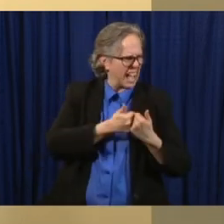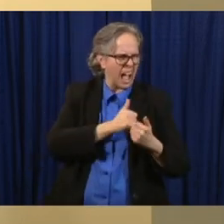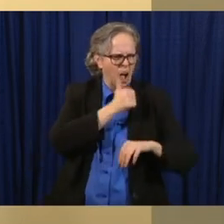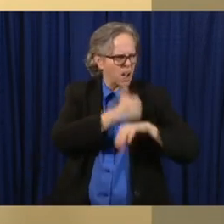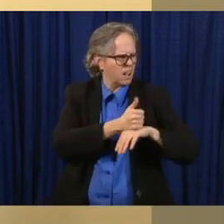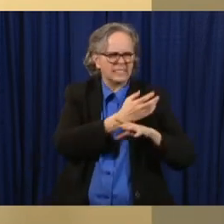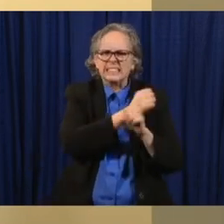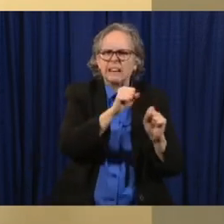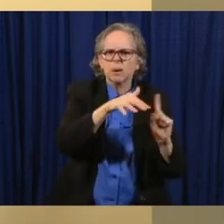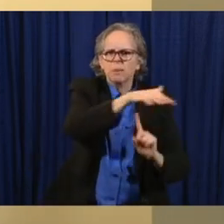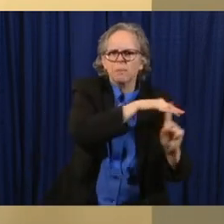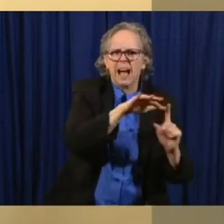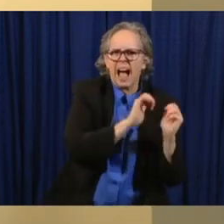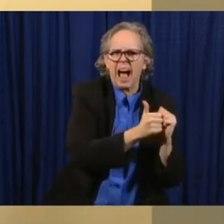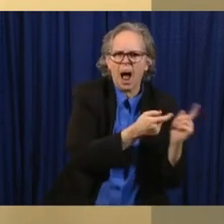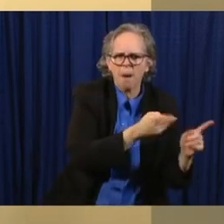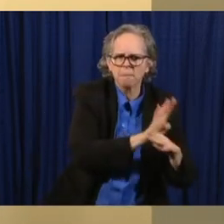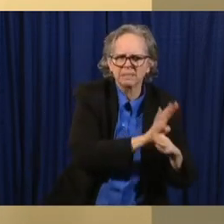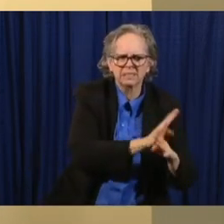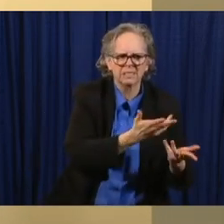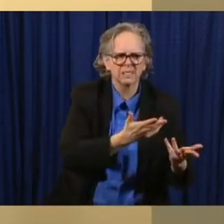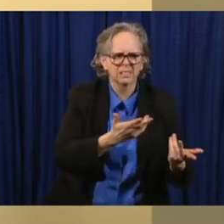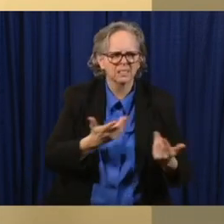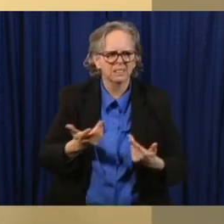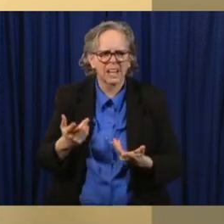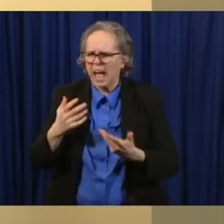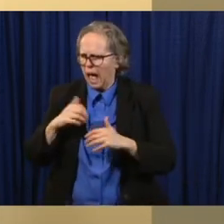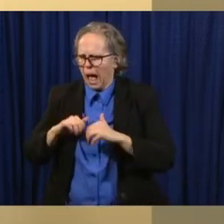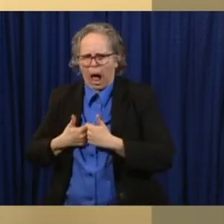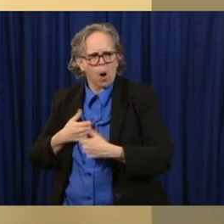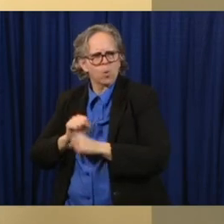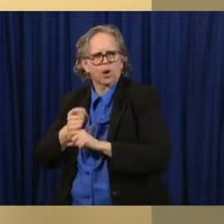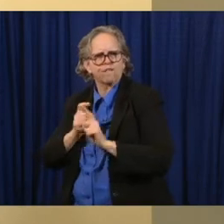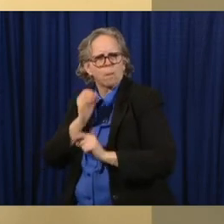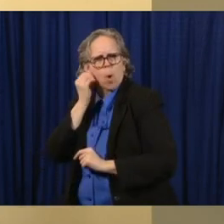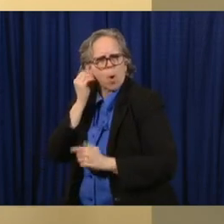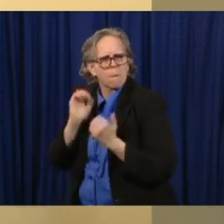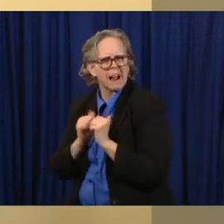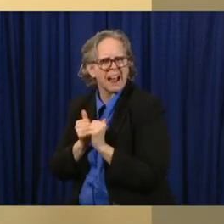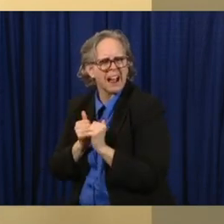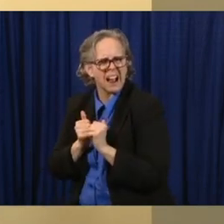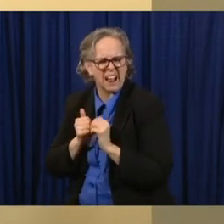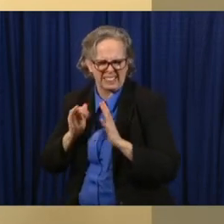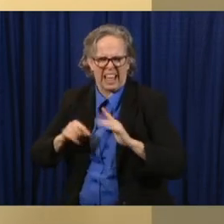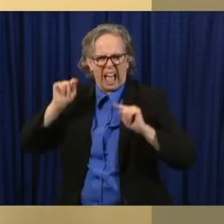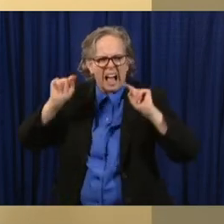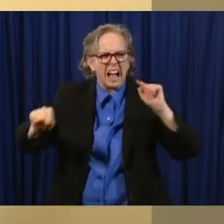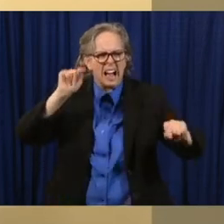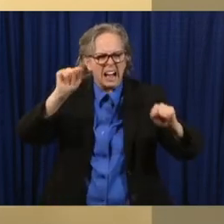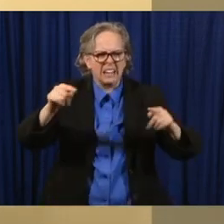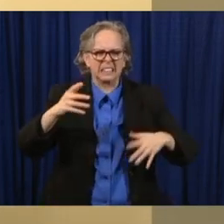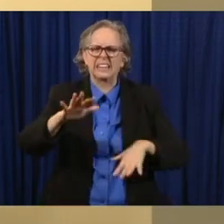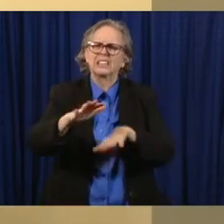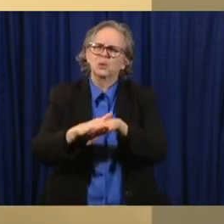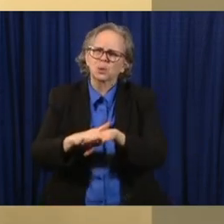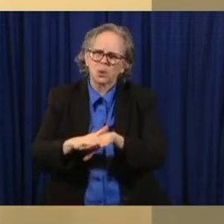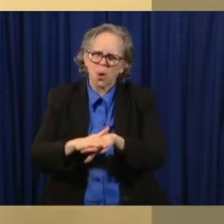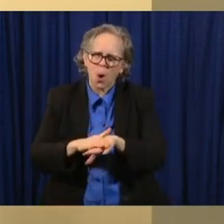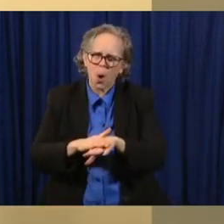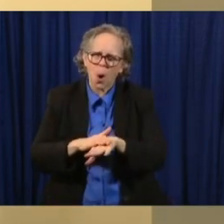what I think, as we learn to accept, and it's a slow acceptance, the reality of our